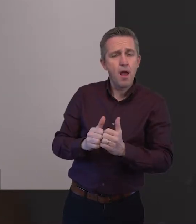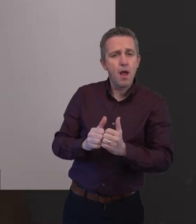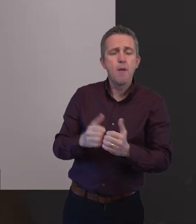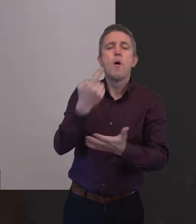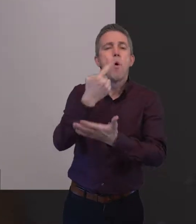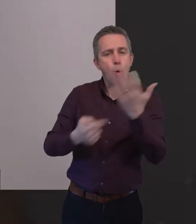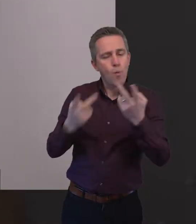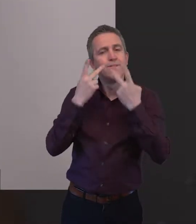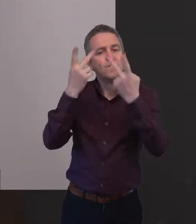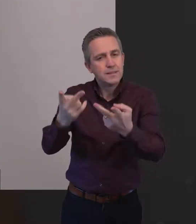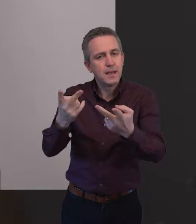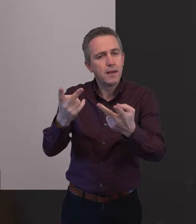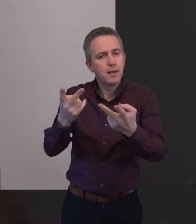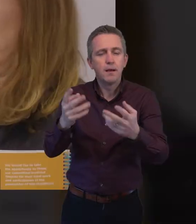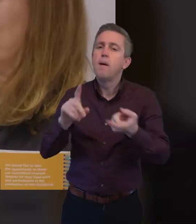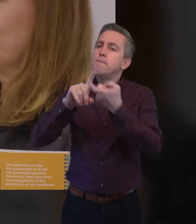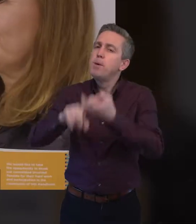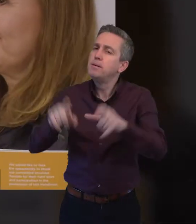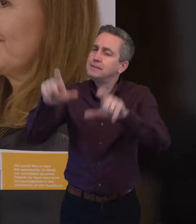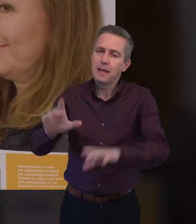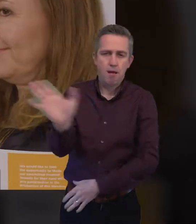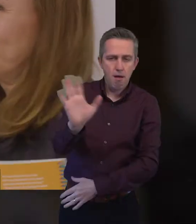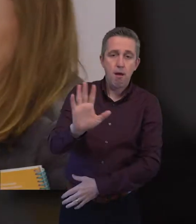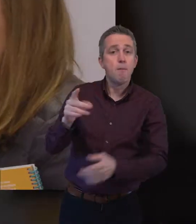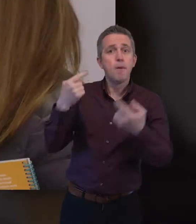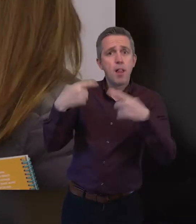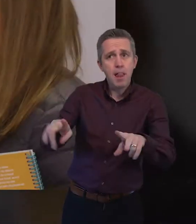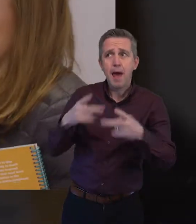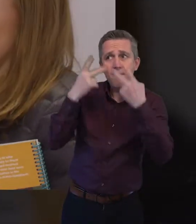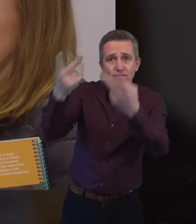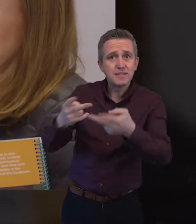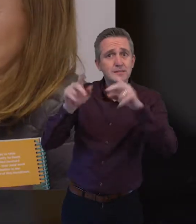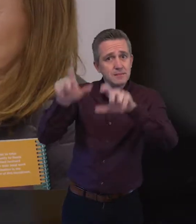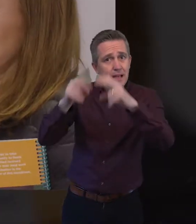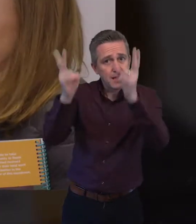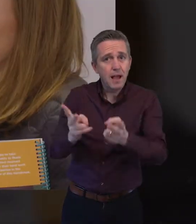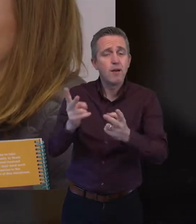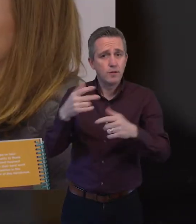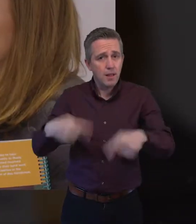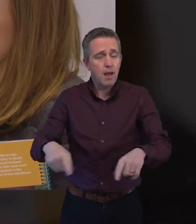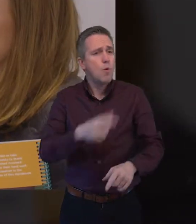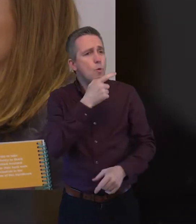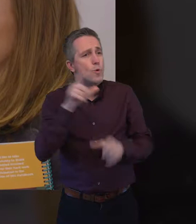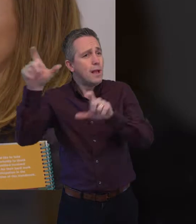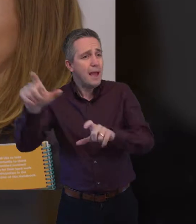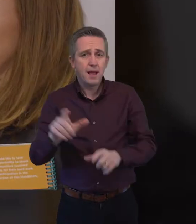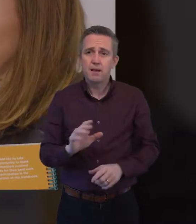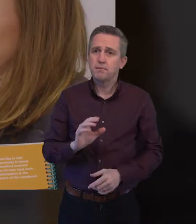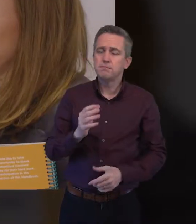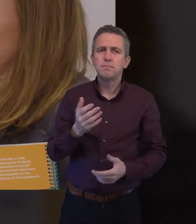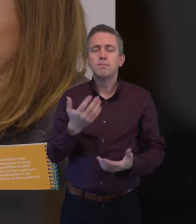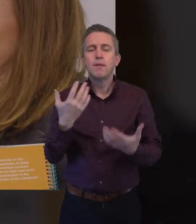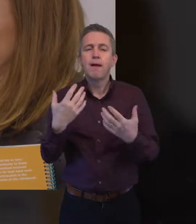they're just visiting and they're not moving in permanently, we've no problem with that. Do you have somebody in mind? No.